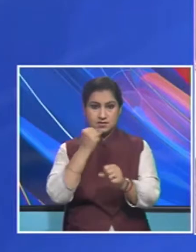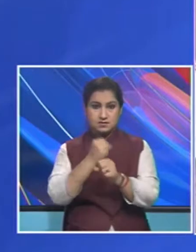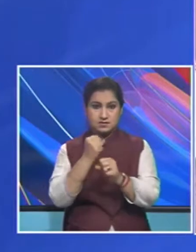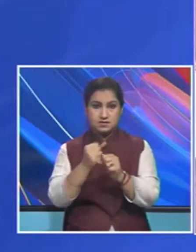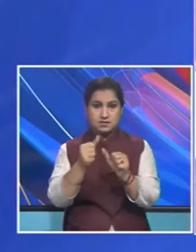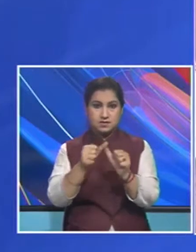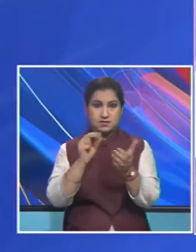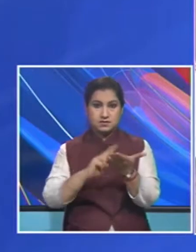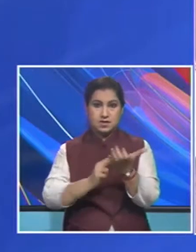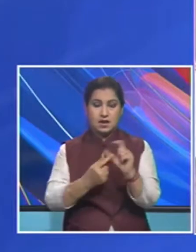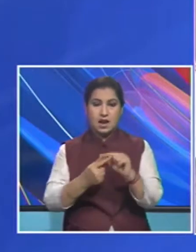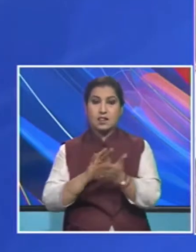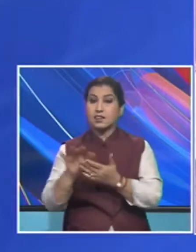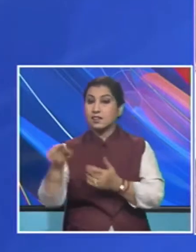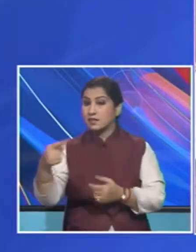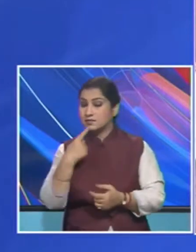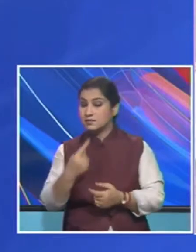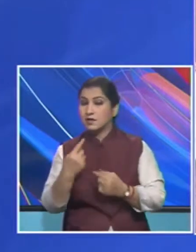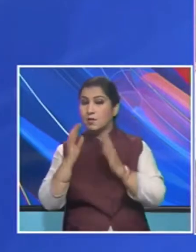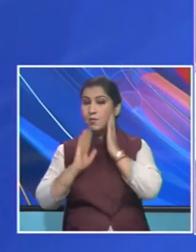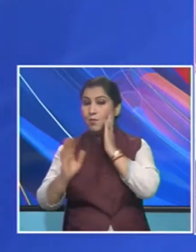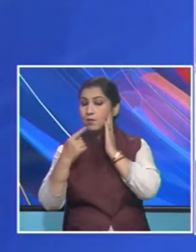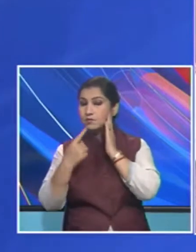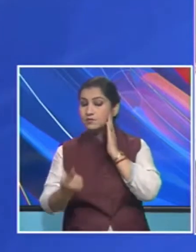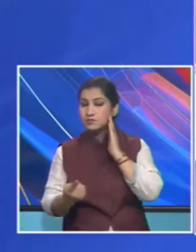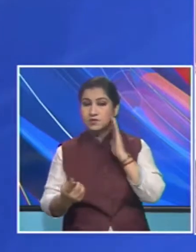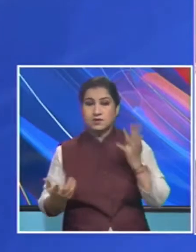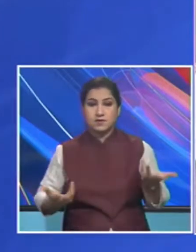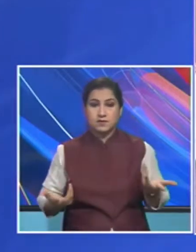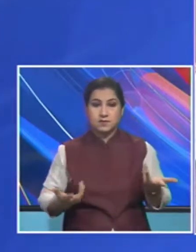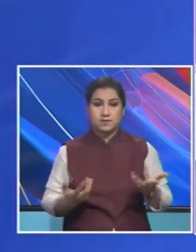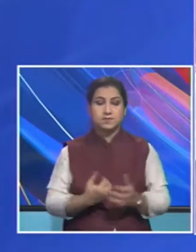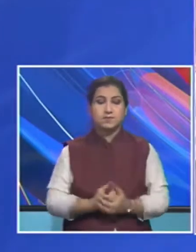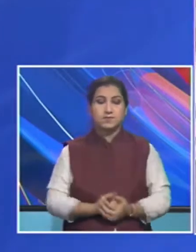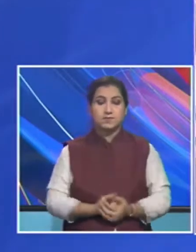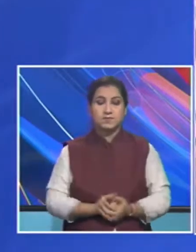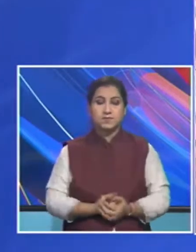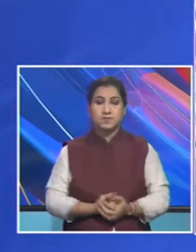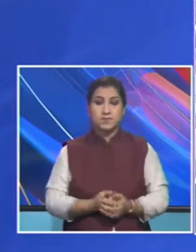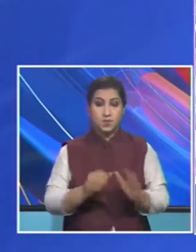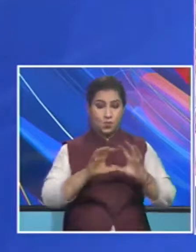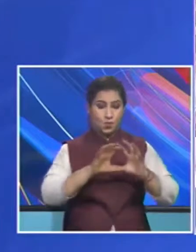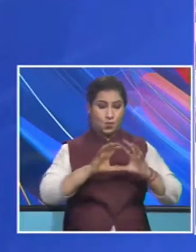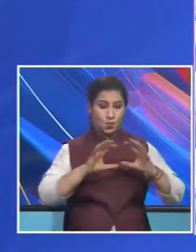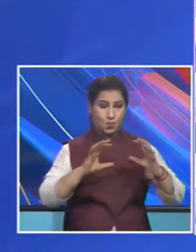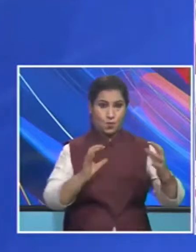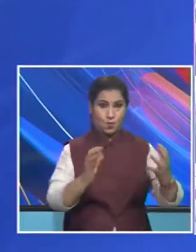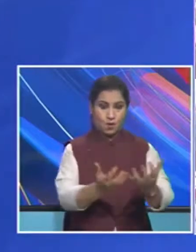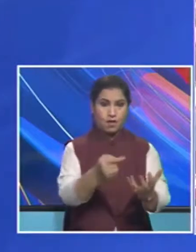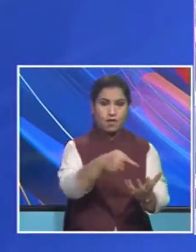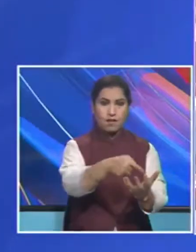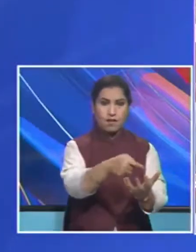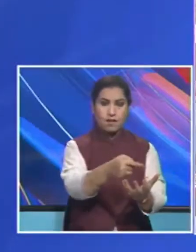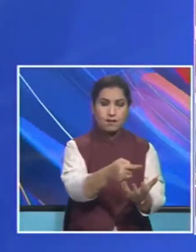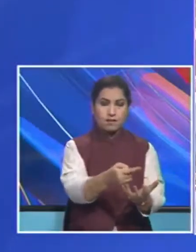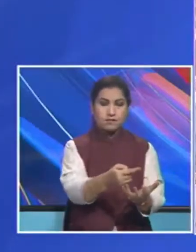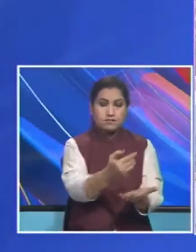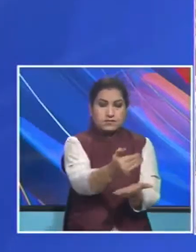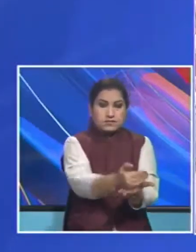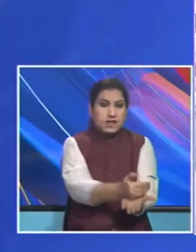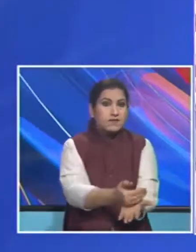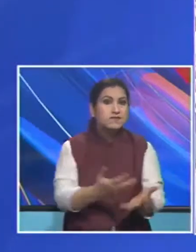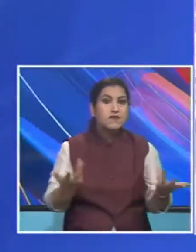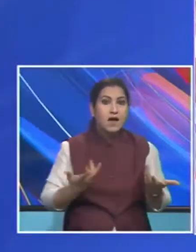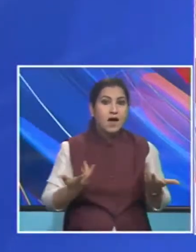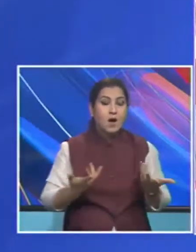Mo jibana bacche, narke paditav, jagata uddar hev. That is, working for the welfare of